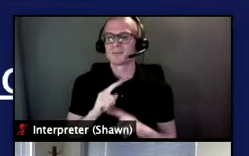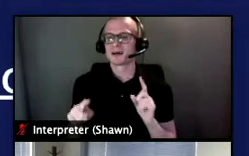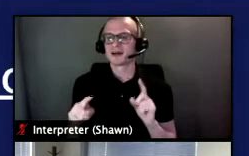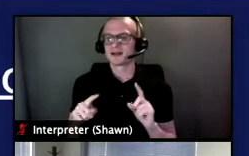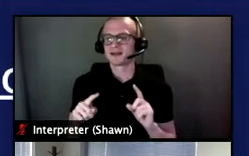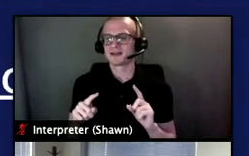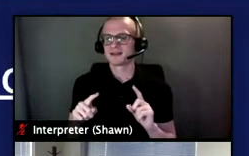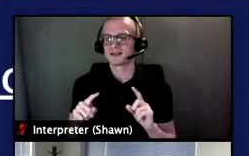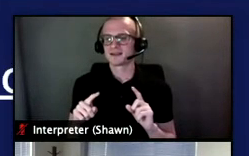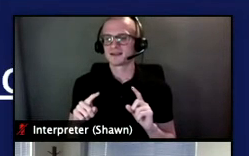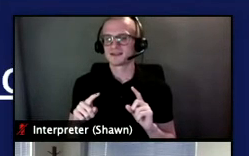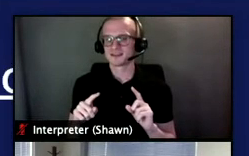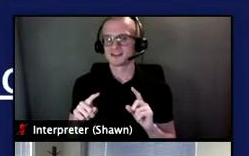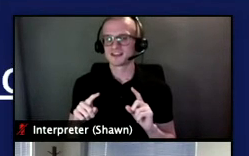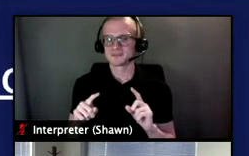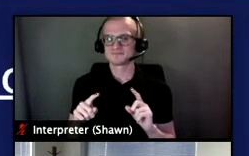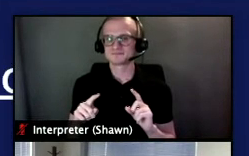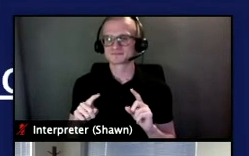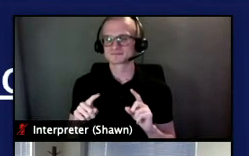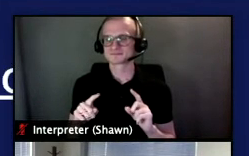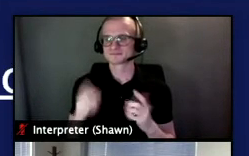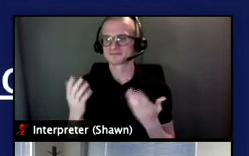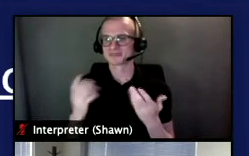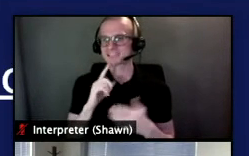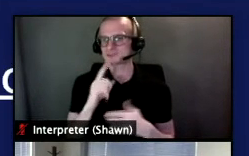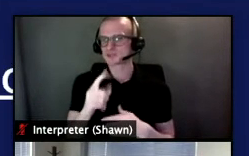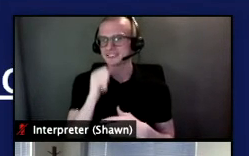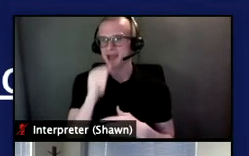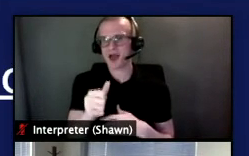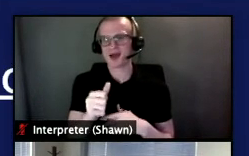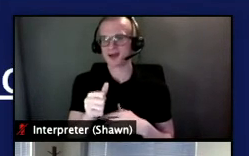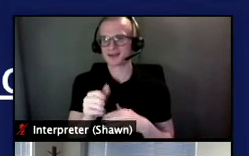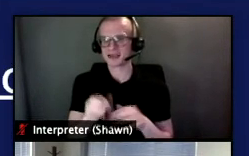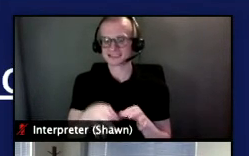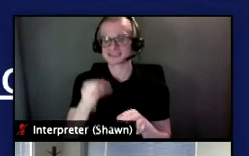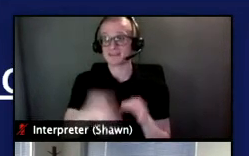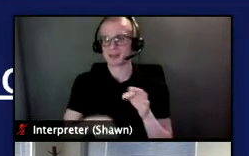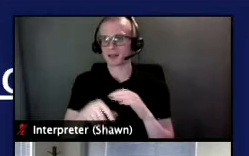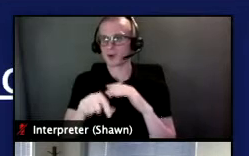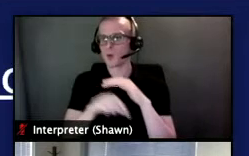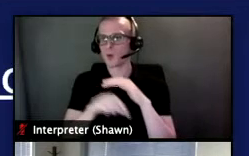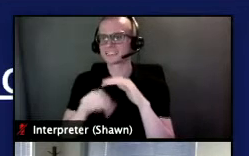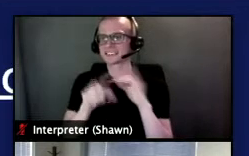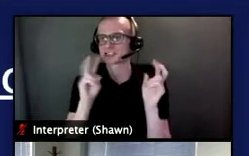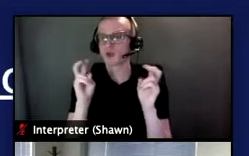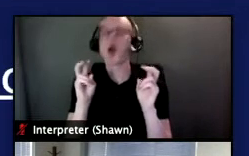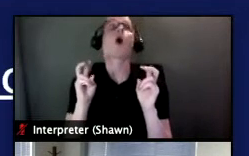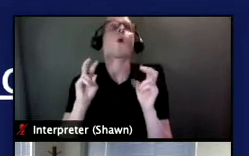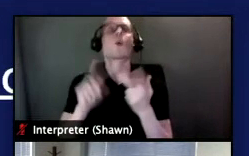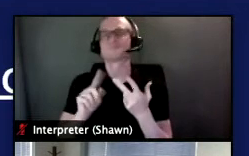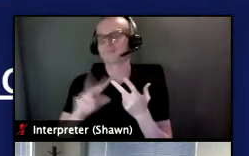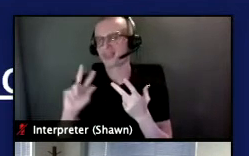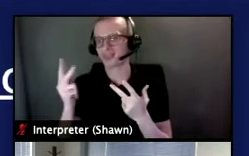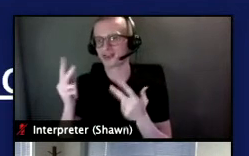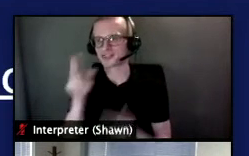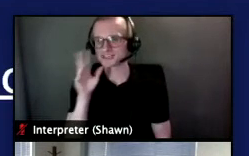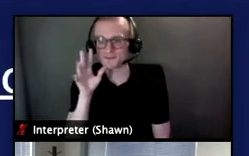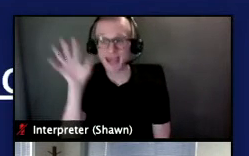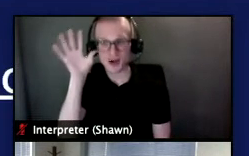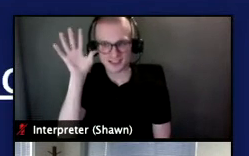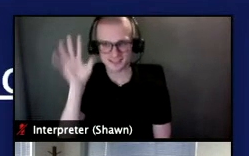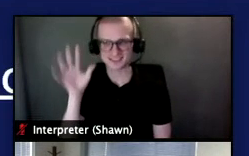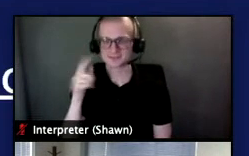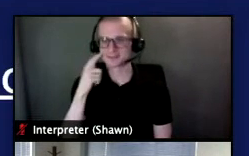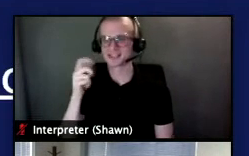more. It wasn't quite so simple as simply a quarantine issue that was driving. Oh, the third was parents, because of course parents